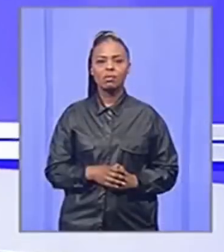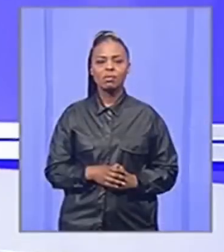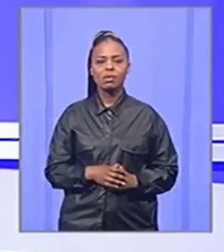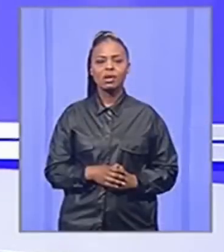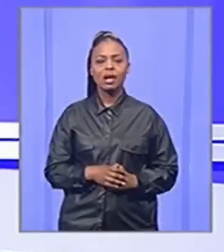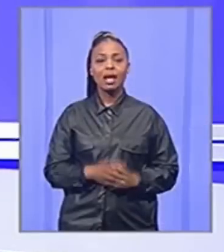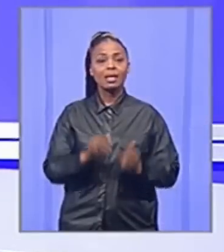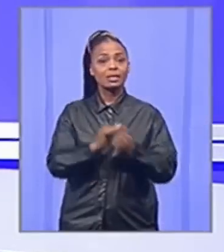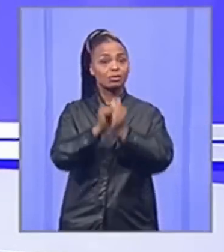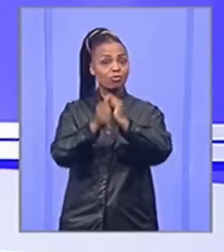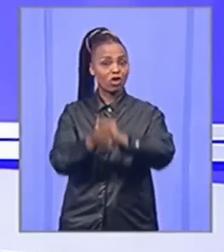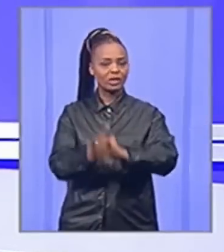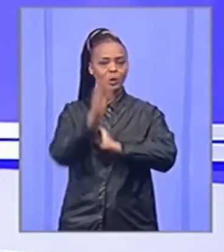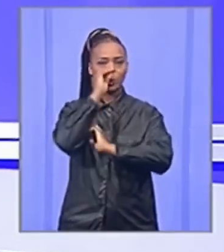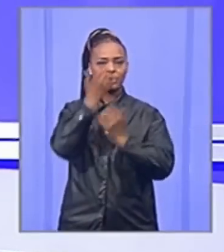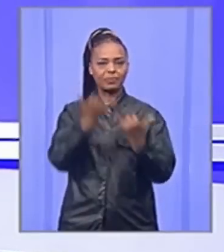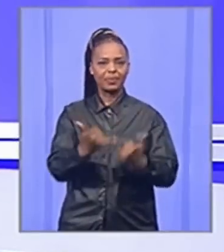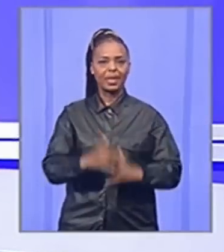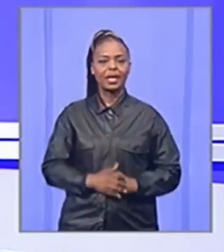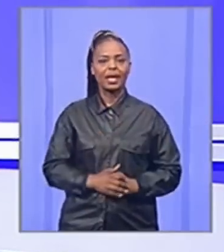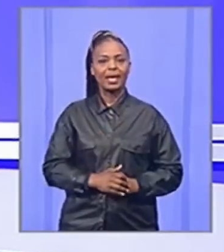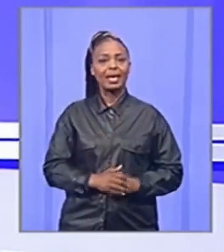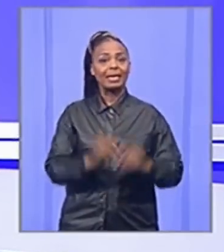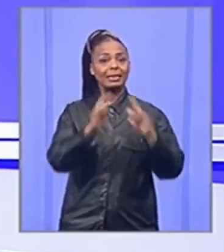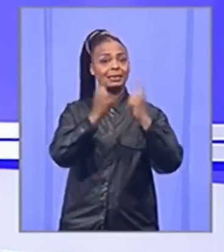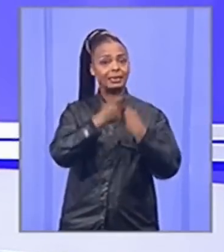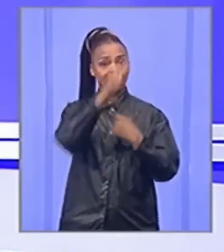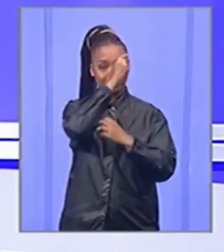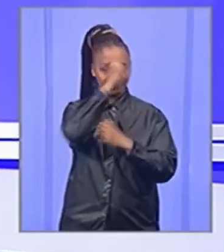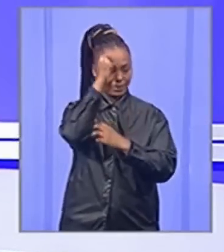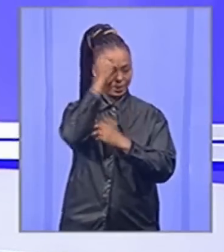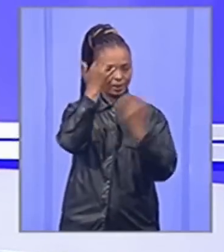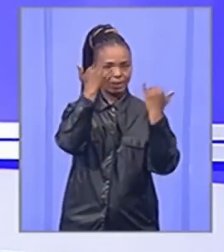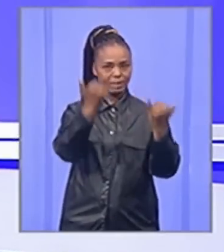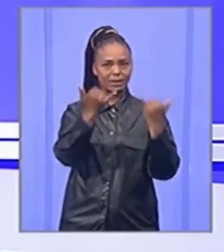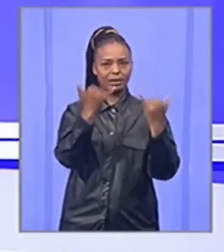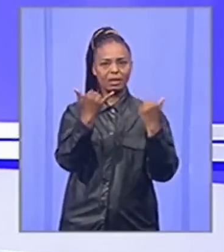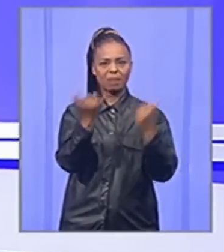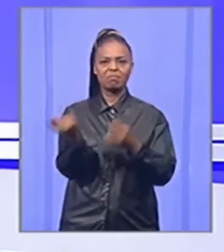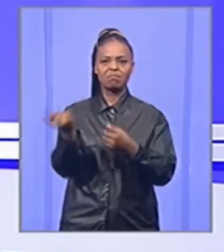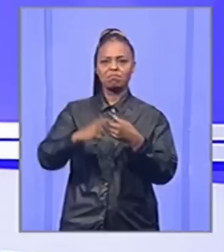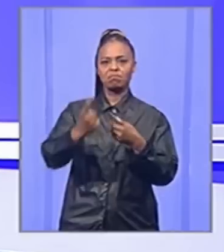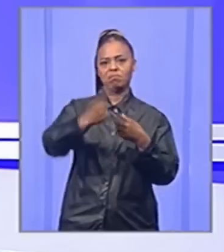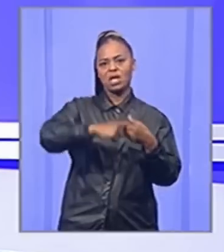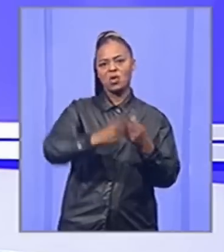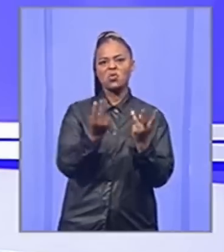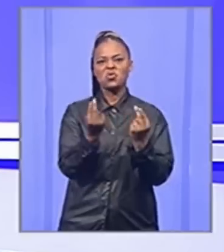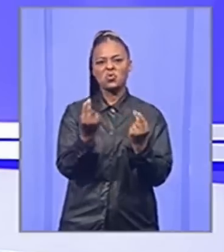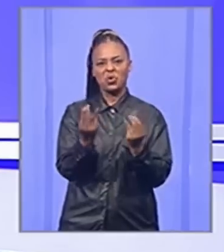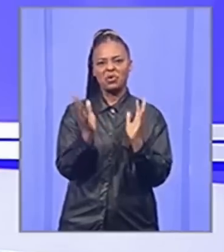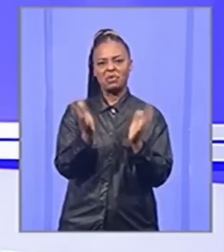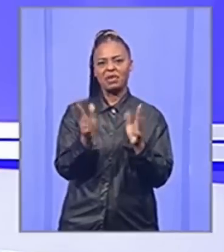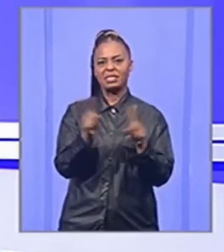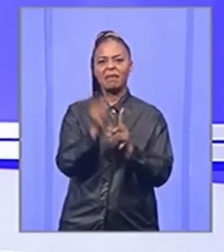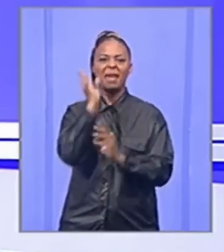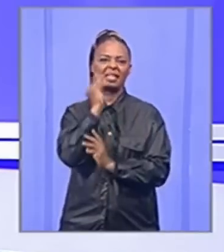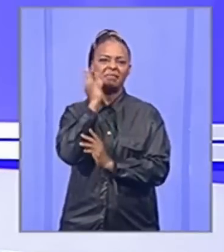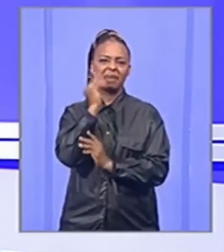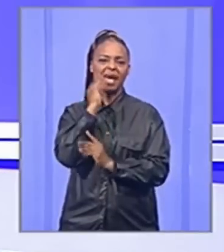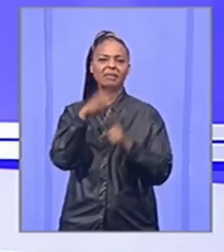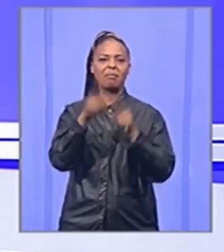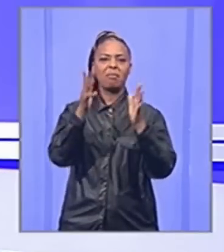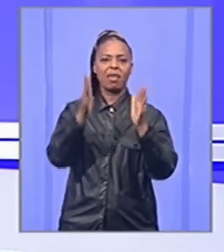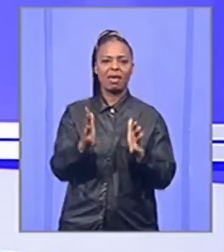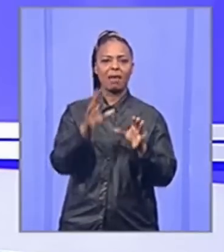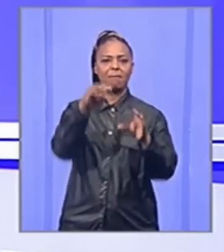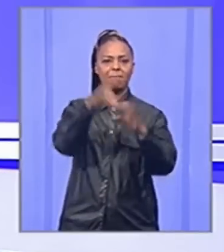Tsa dipapadi sehlopha sa bafana bafana setswakilwe ka baswa le dipapadi tsa maitemogelo go ka